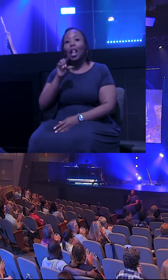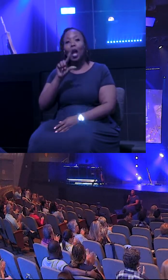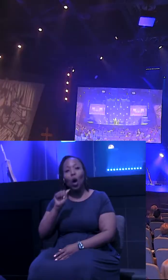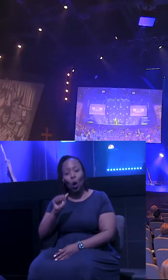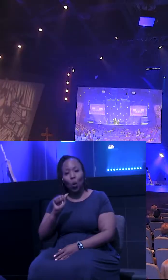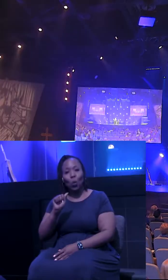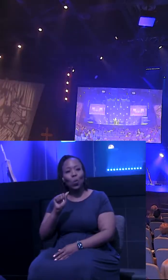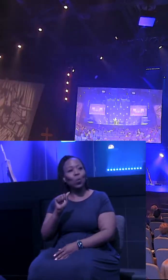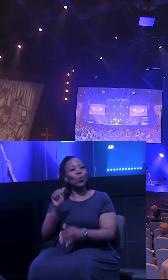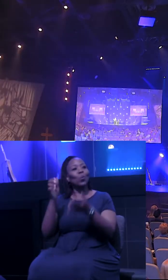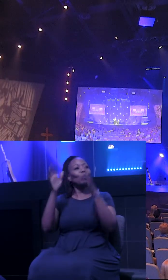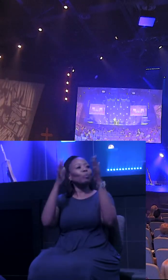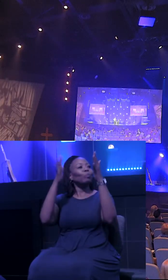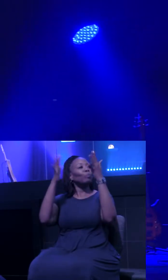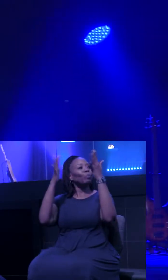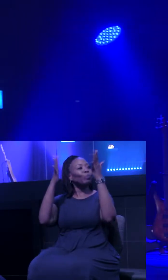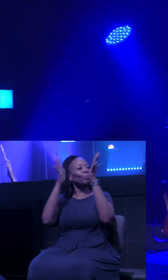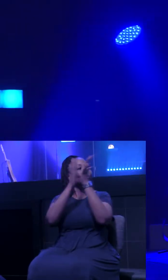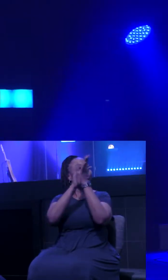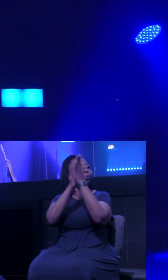here.